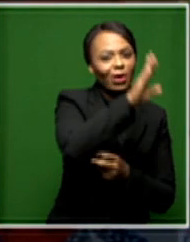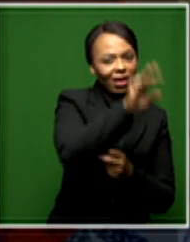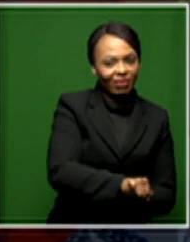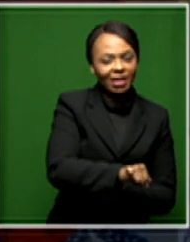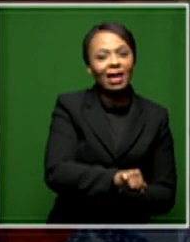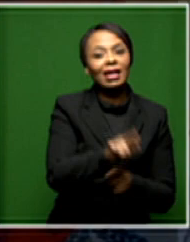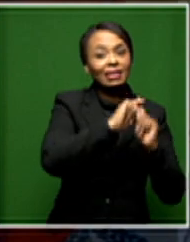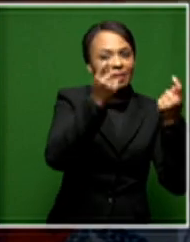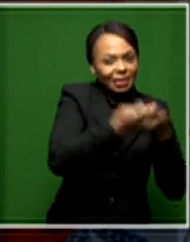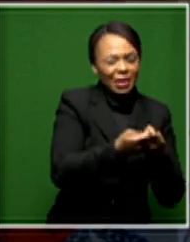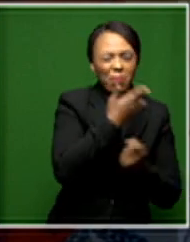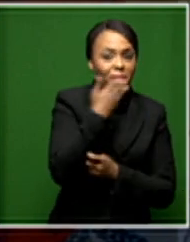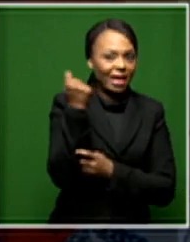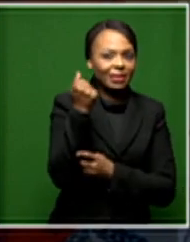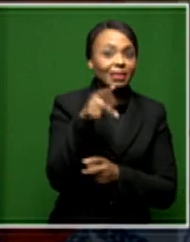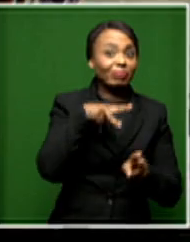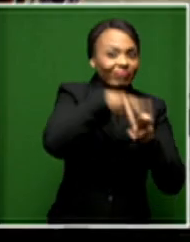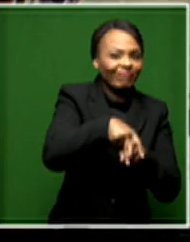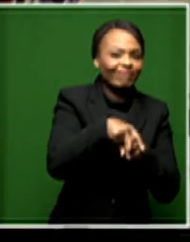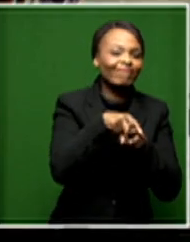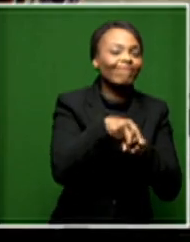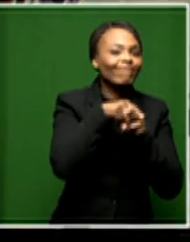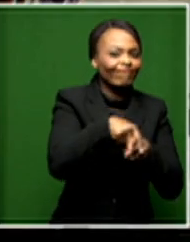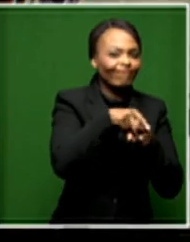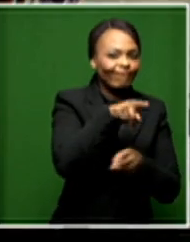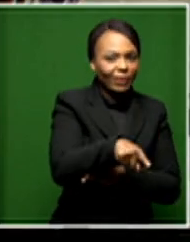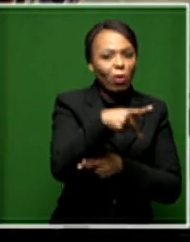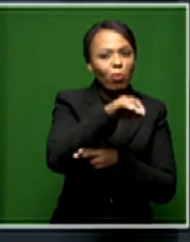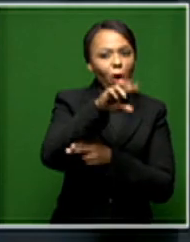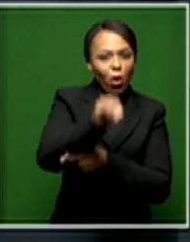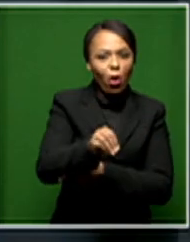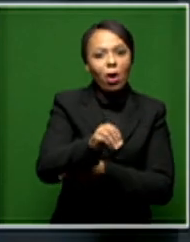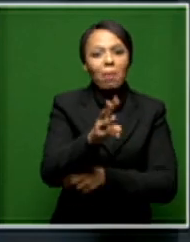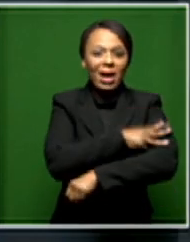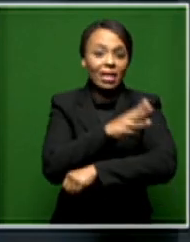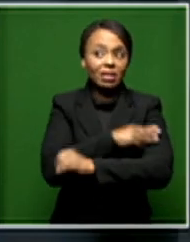of South Africa's best polo players. We just spoke to the polo manager, Craig James.